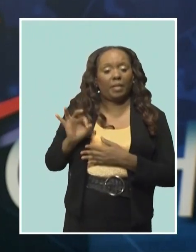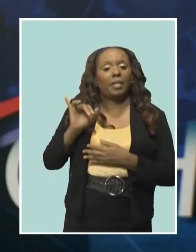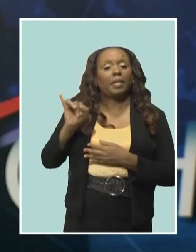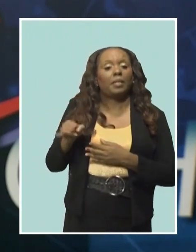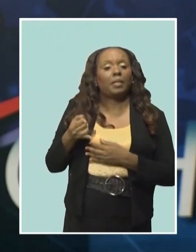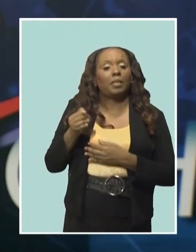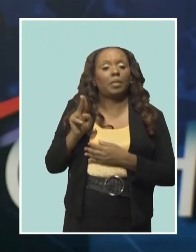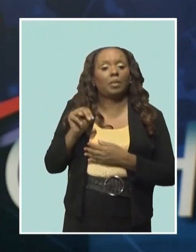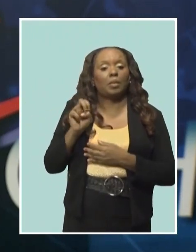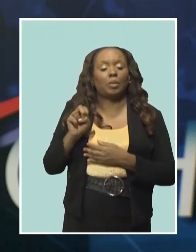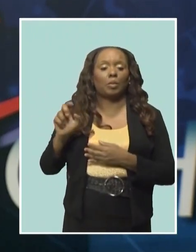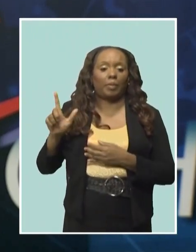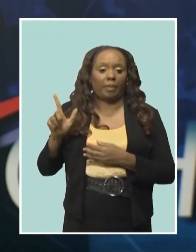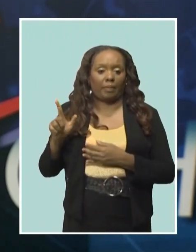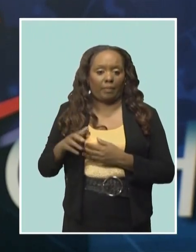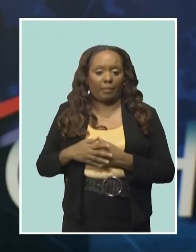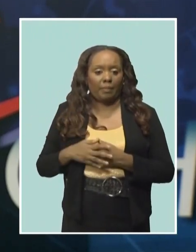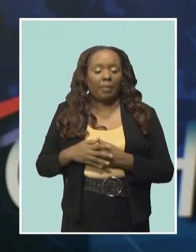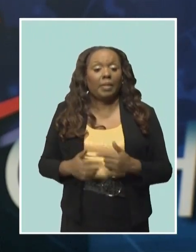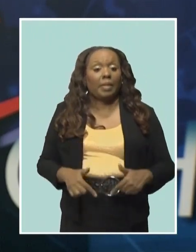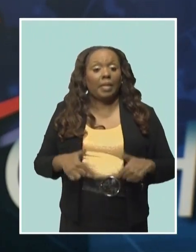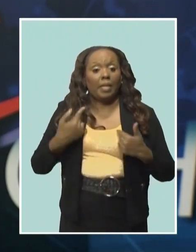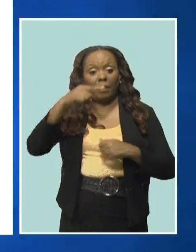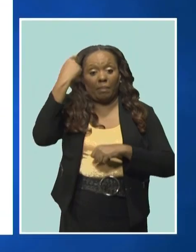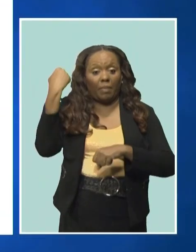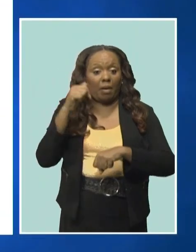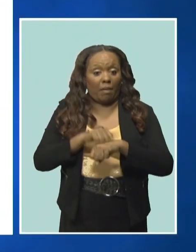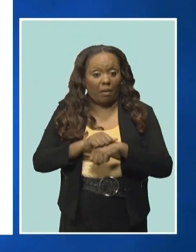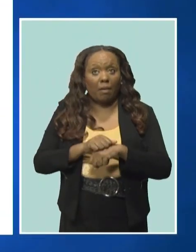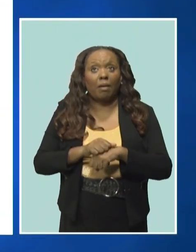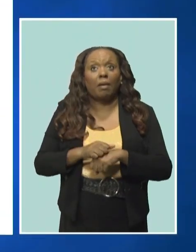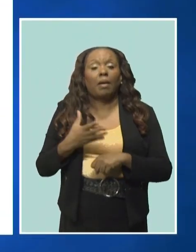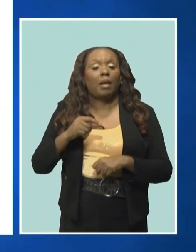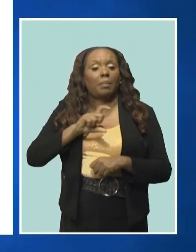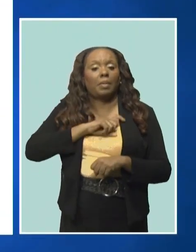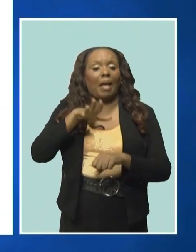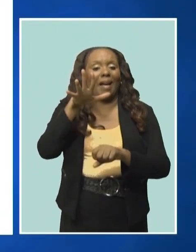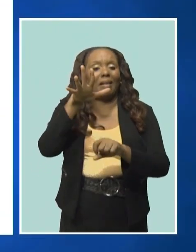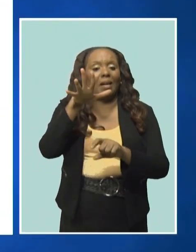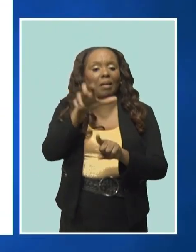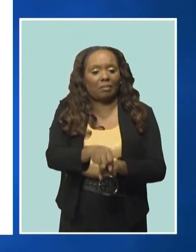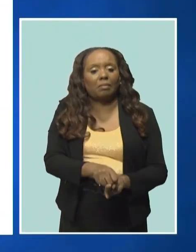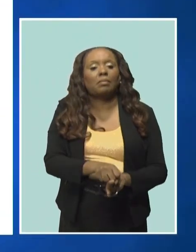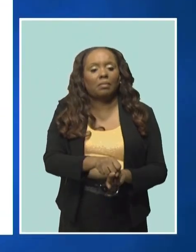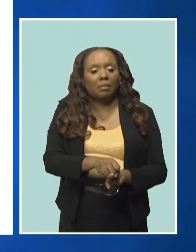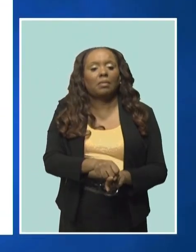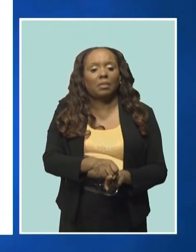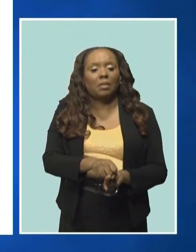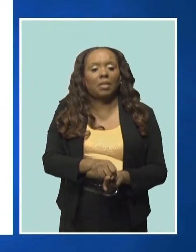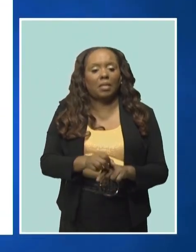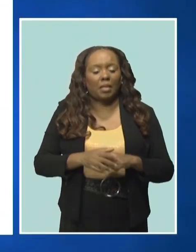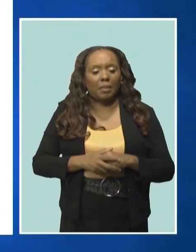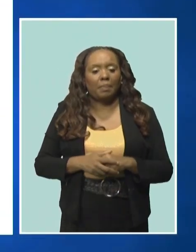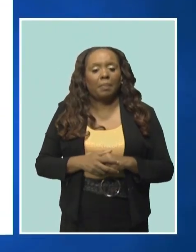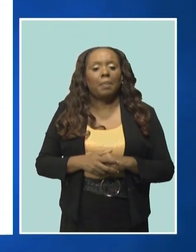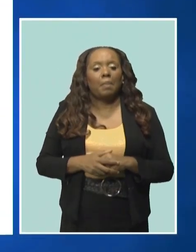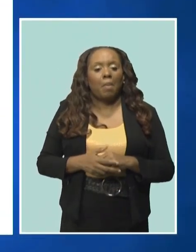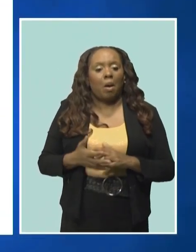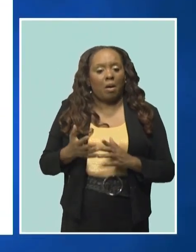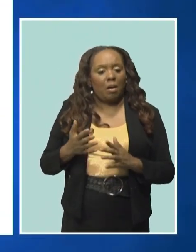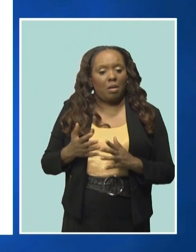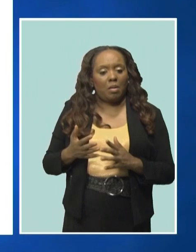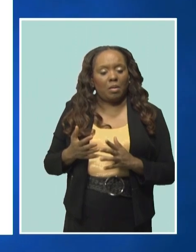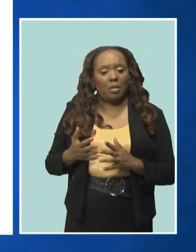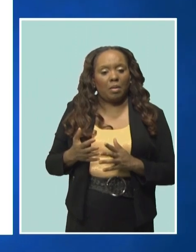Lower Wavell Avenue, Blackrock St. Michael resident was arrested by officers from the Blackrock Police Station's Criminal Investigations